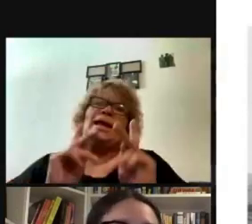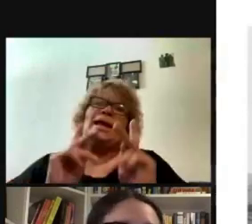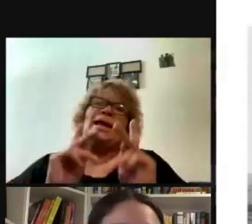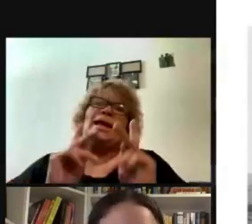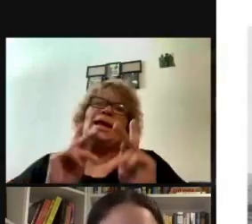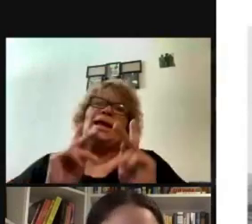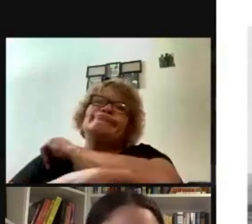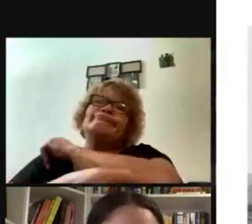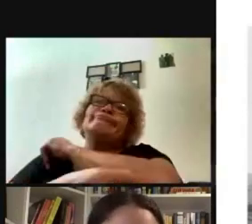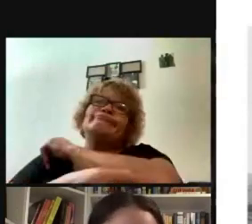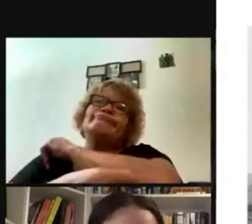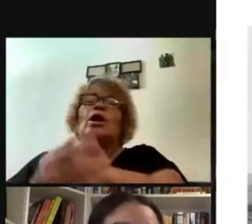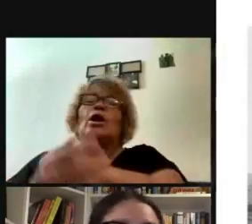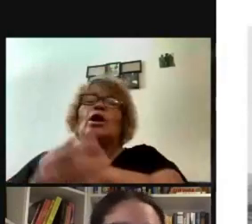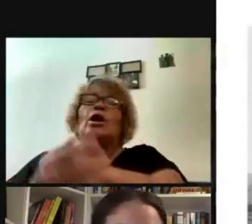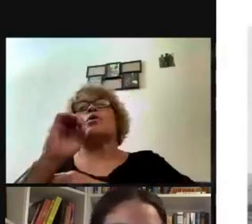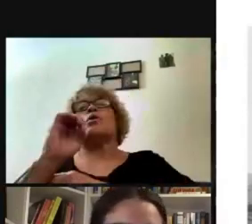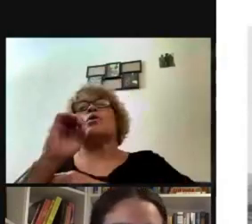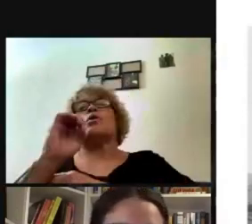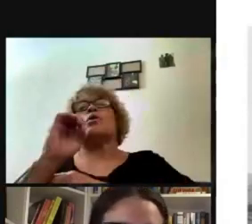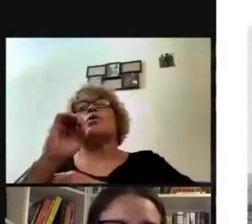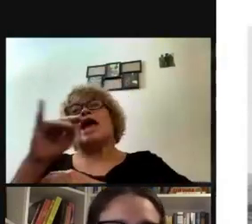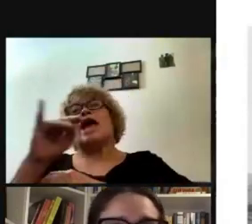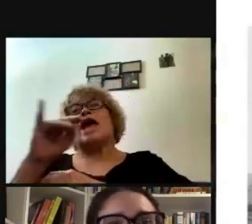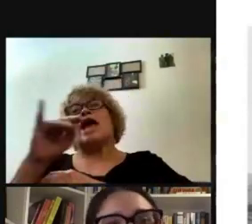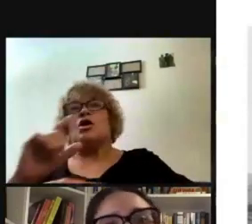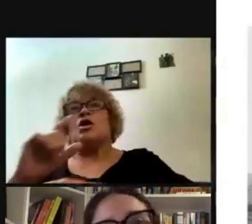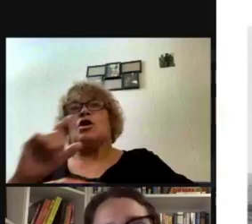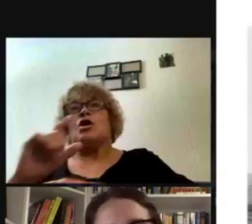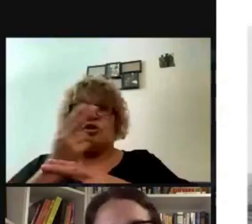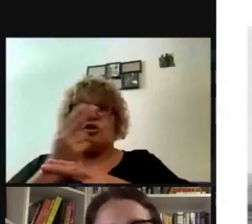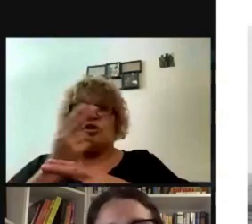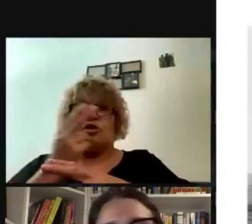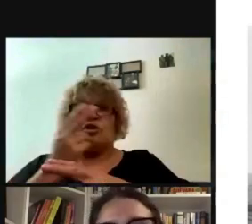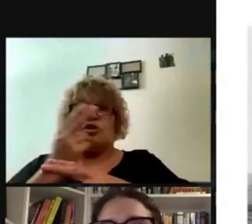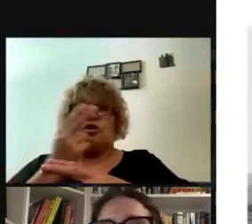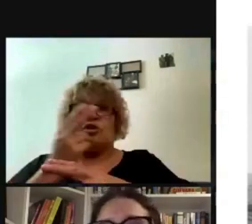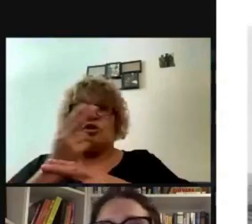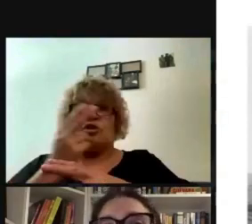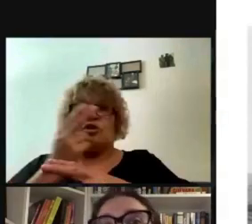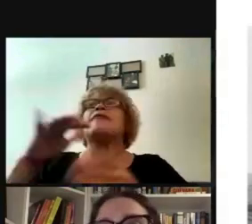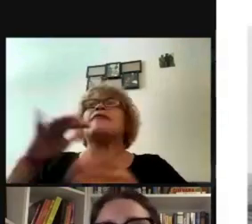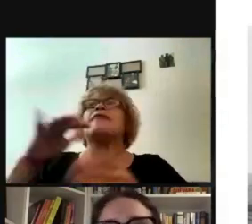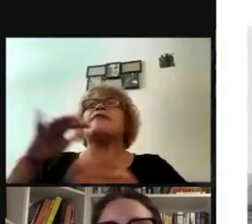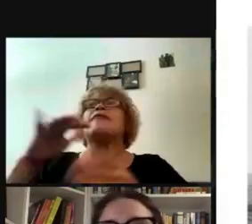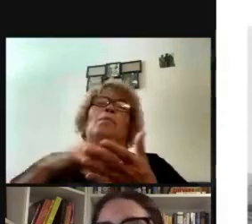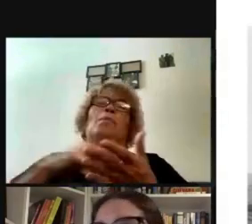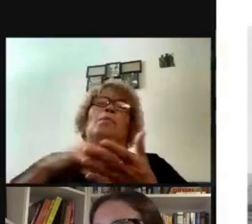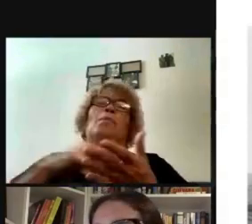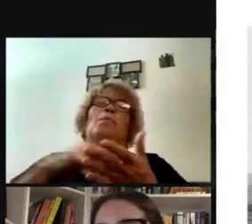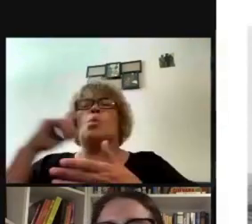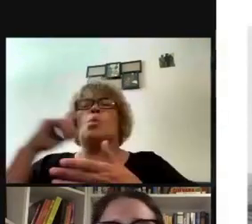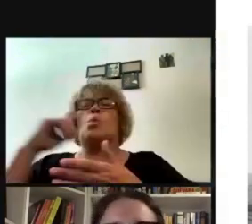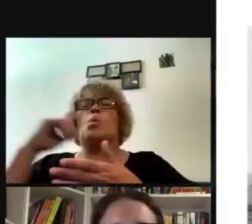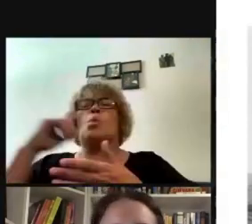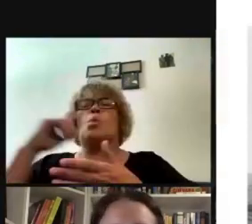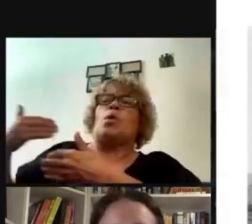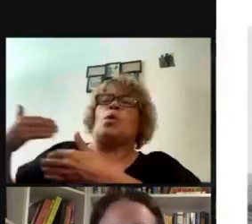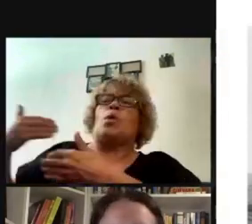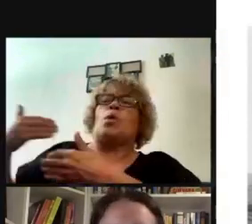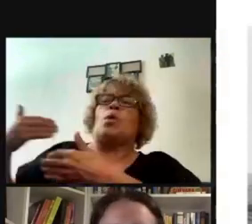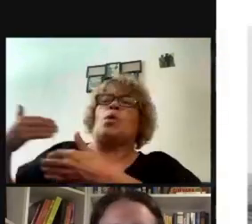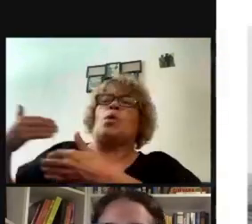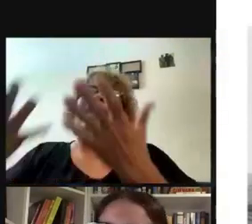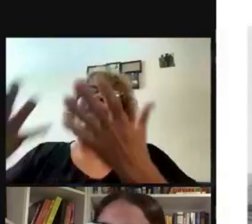And eugenicists asserted that this condition of feeble-mindedness was hereditary and a reason why someone should be